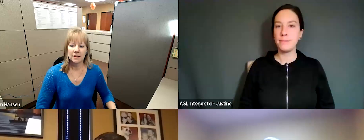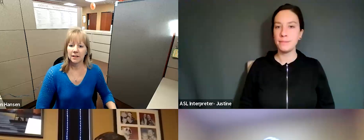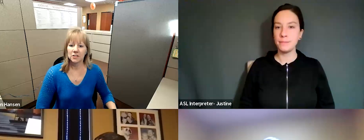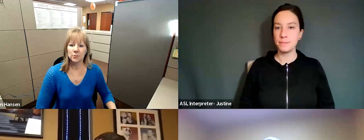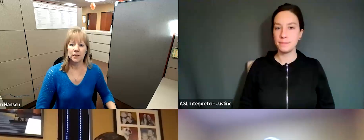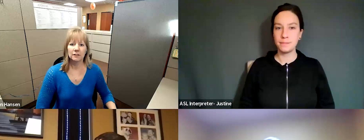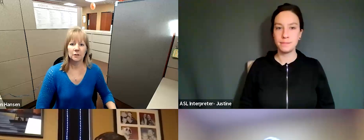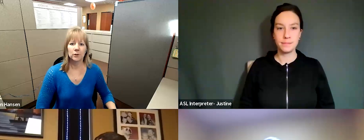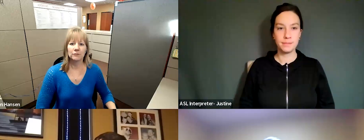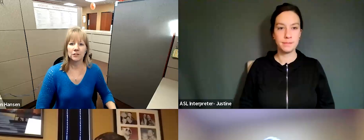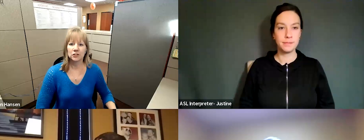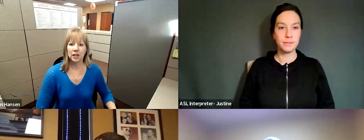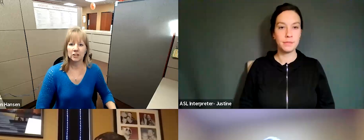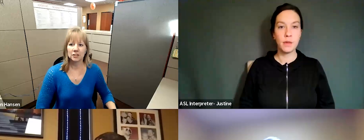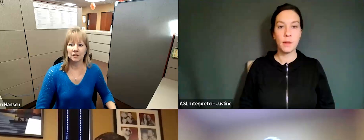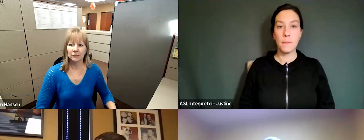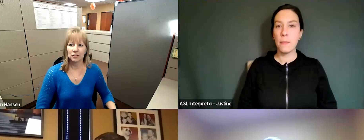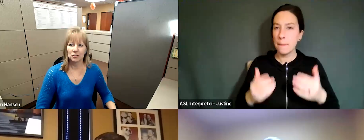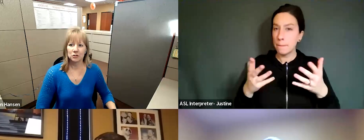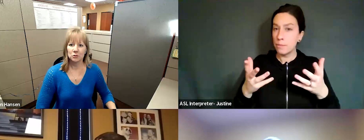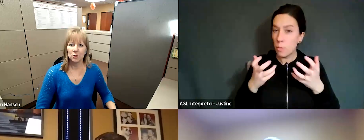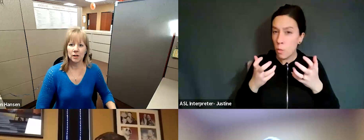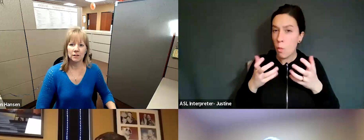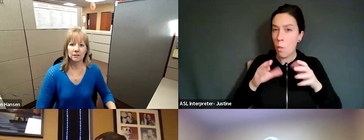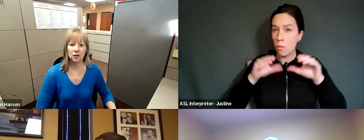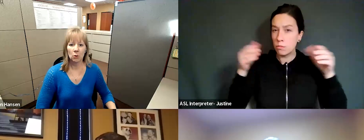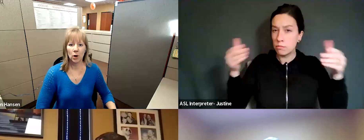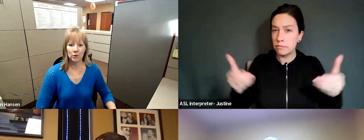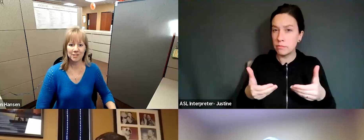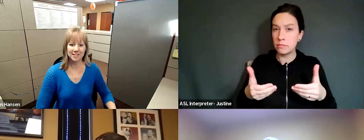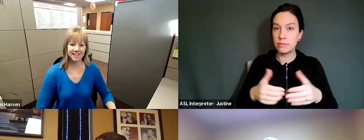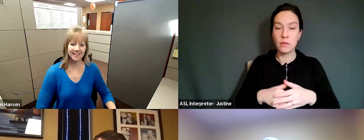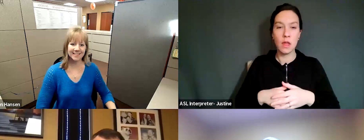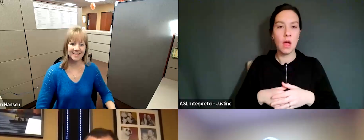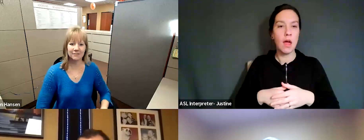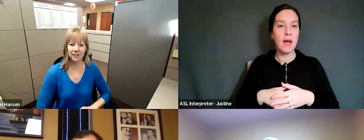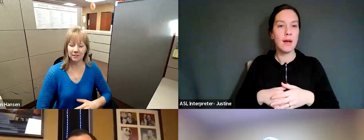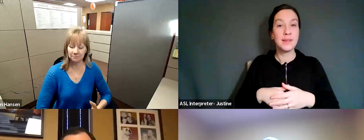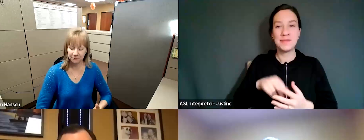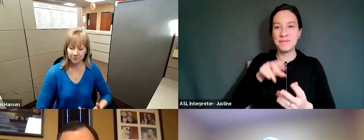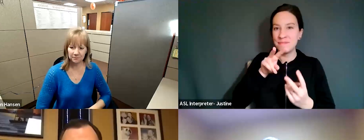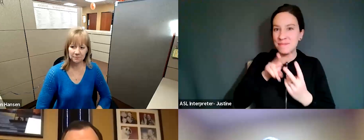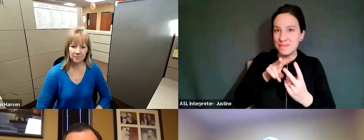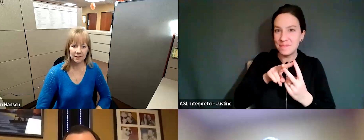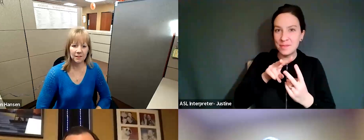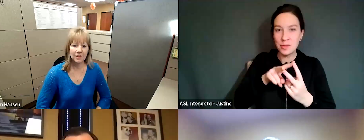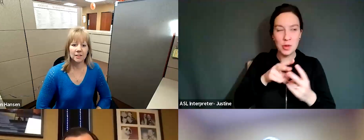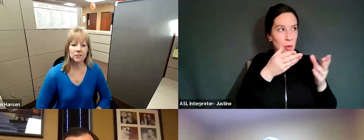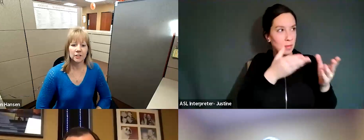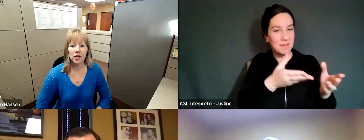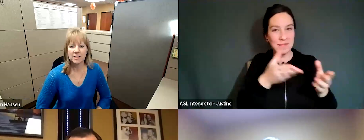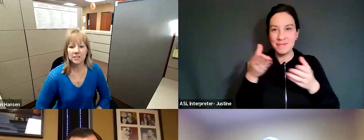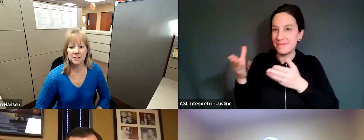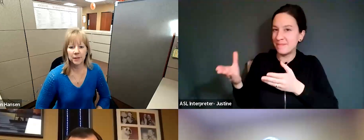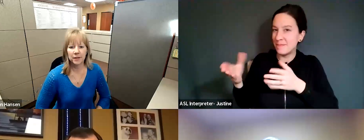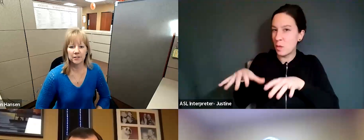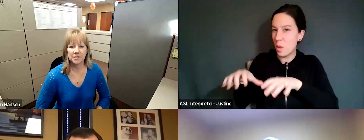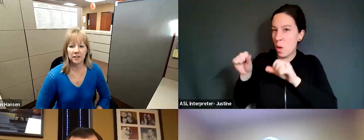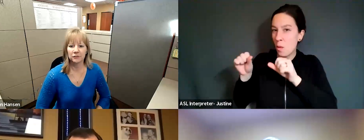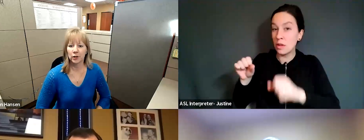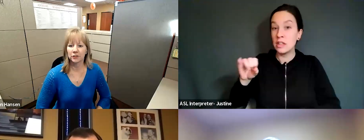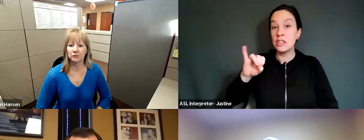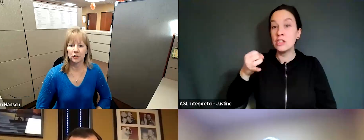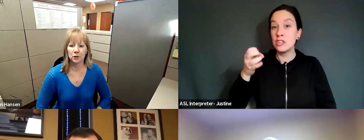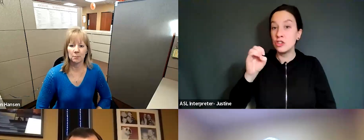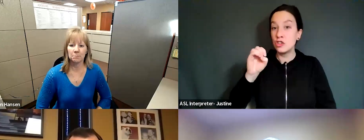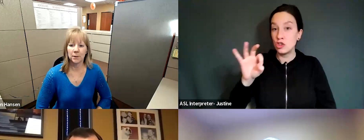And I just want to give a brief introduction of our two co-hosts this evening. Jeff Johnson has been our